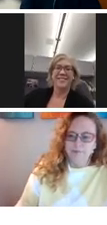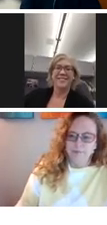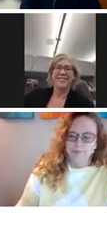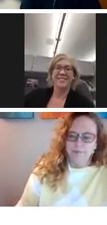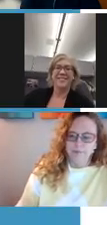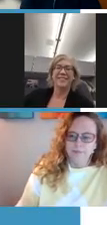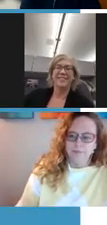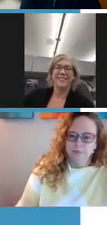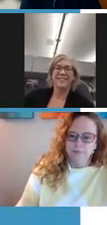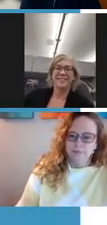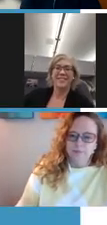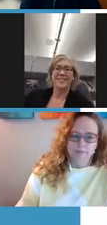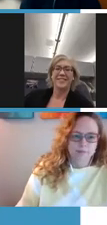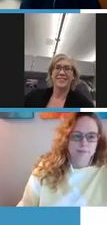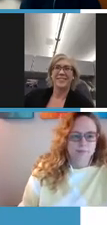community.